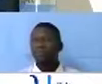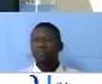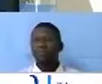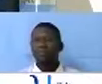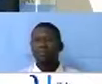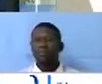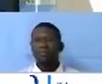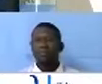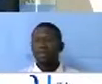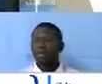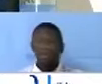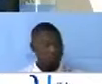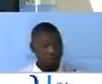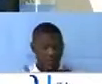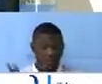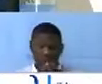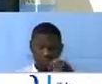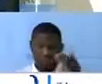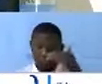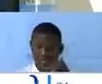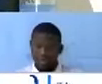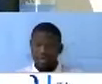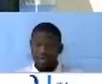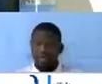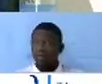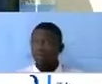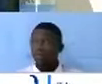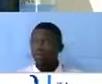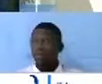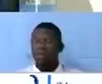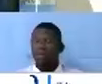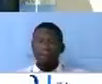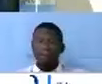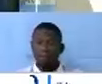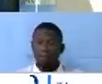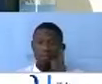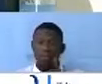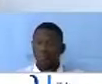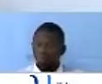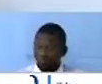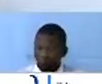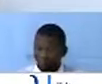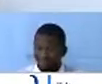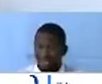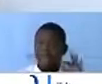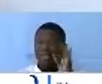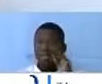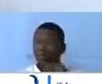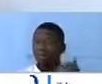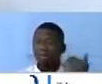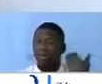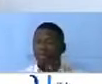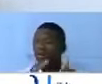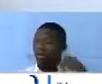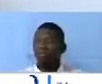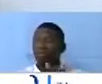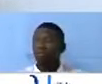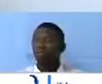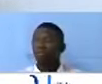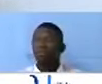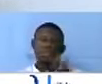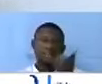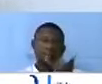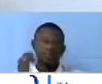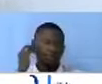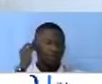Whatever style you may bring up, it is one flat answer. I am not involved. I am not involved. Yes.